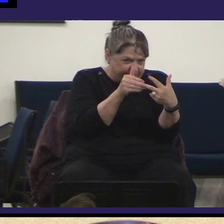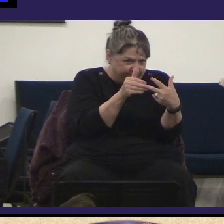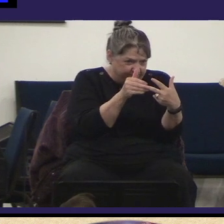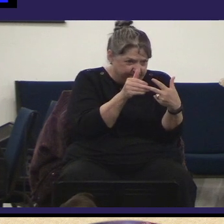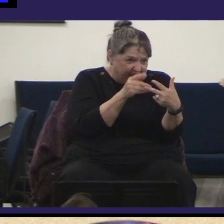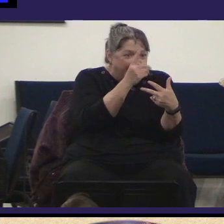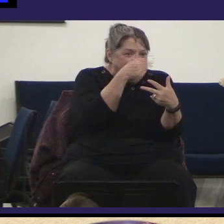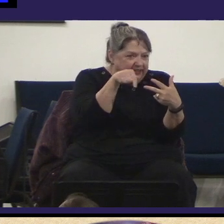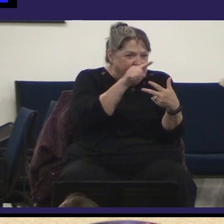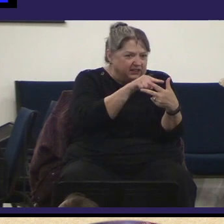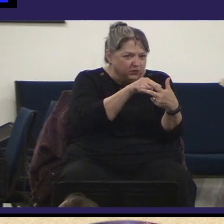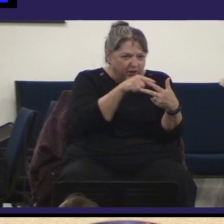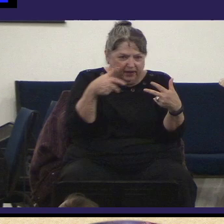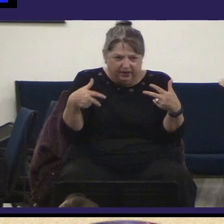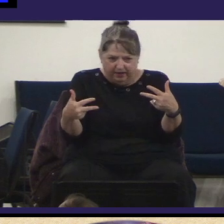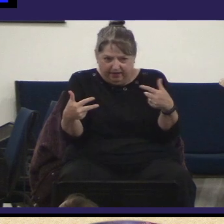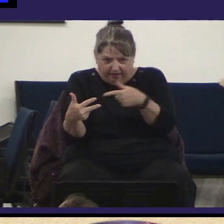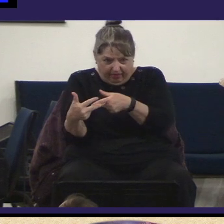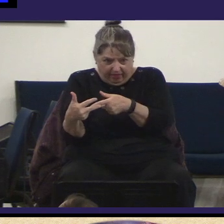pieces.